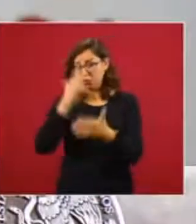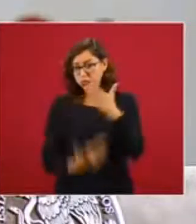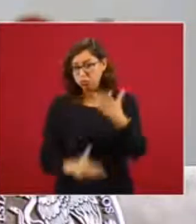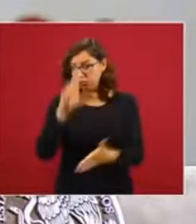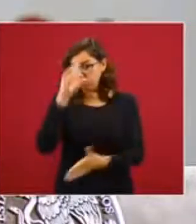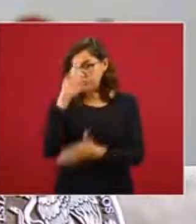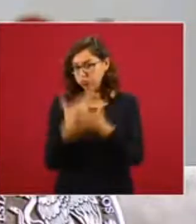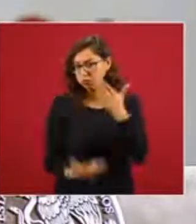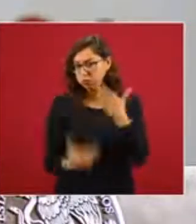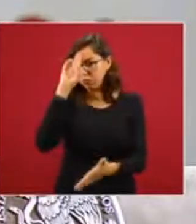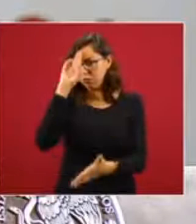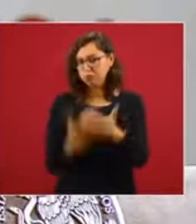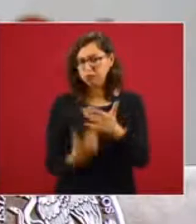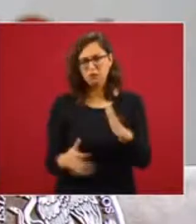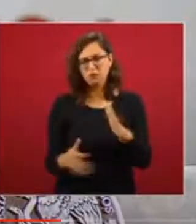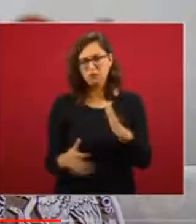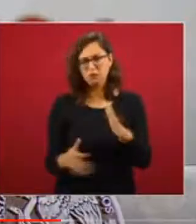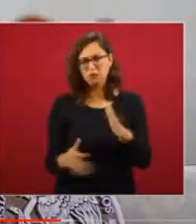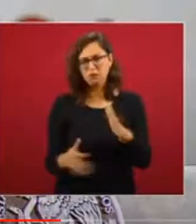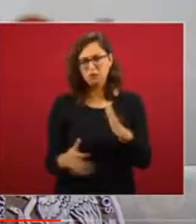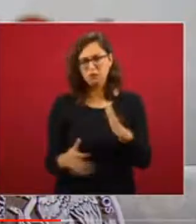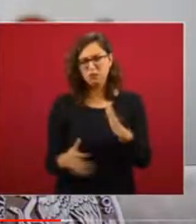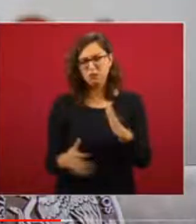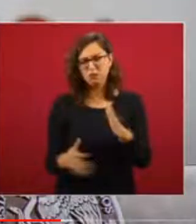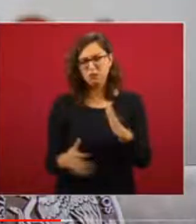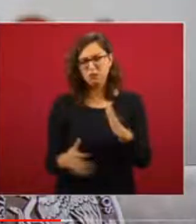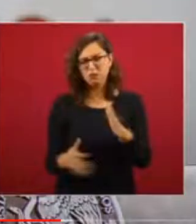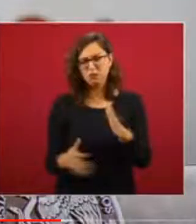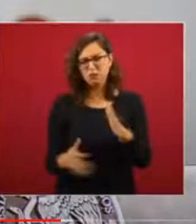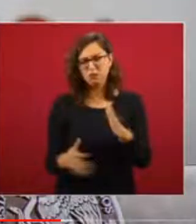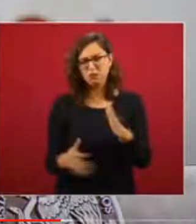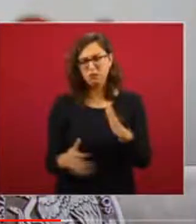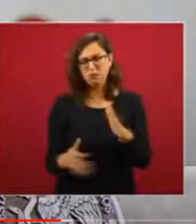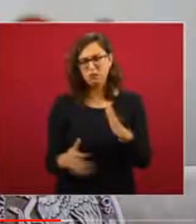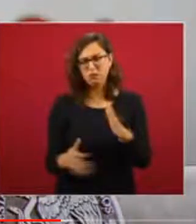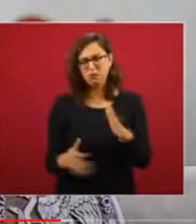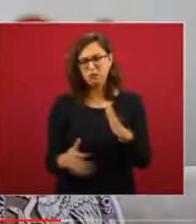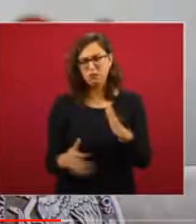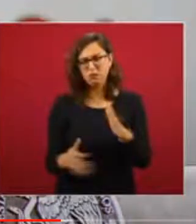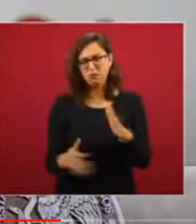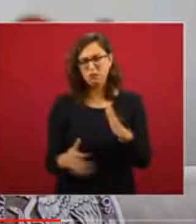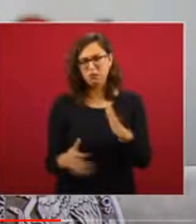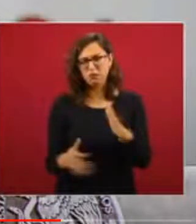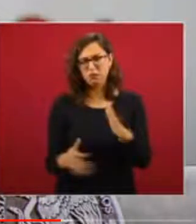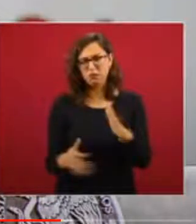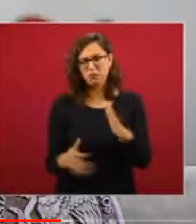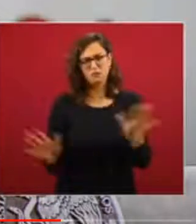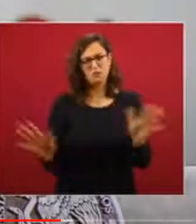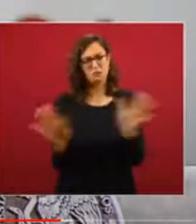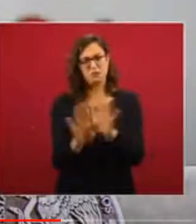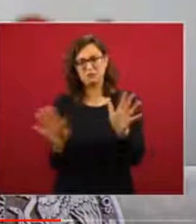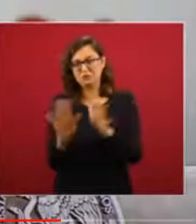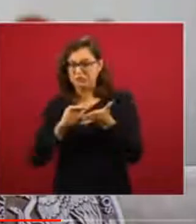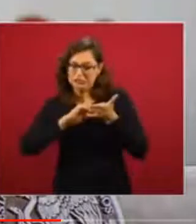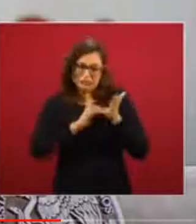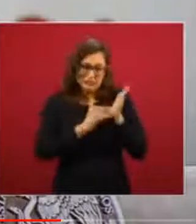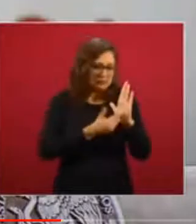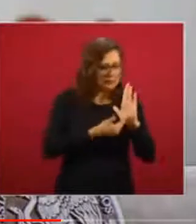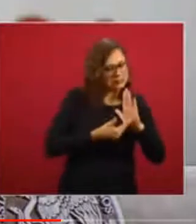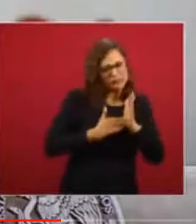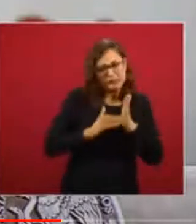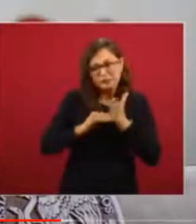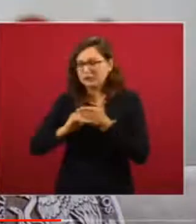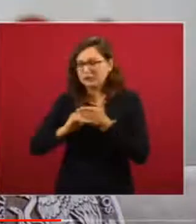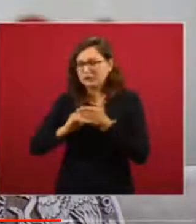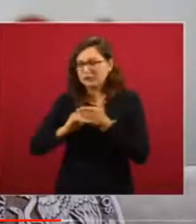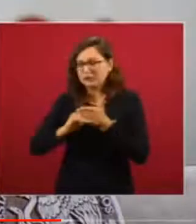Nada de maniobras. So no handiworks or underhanded things Por